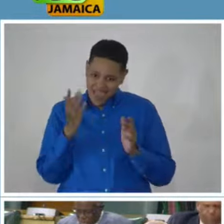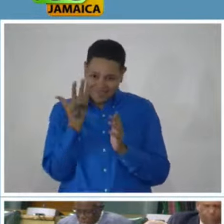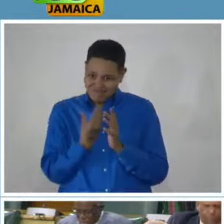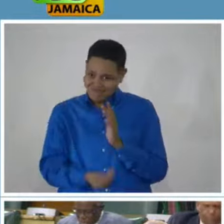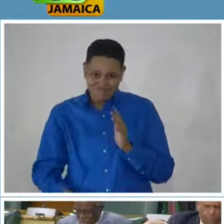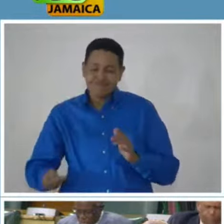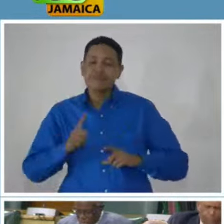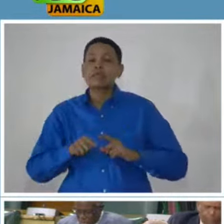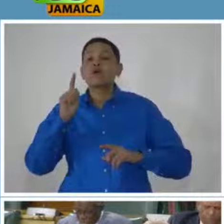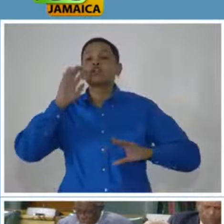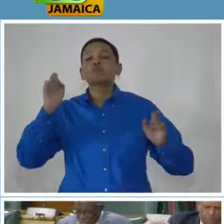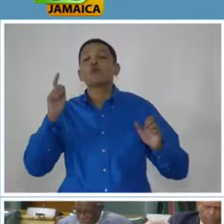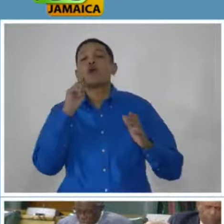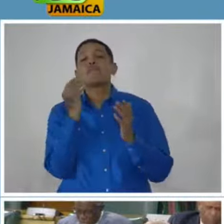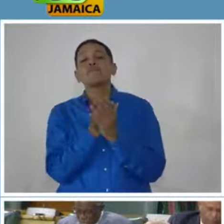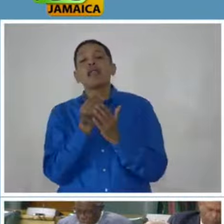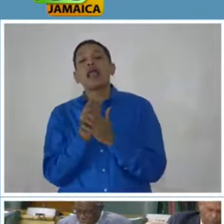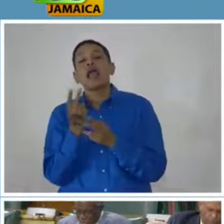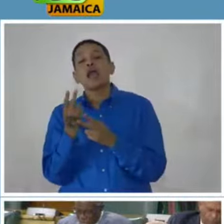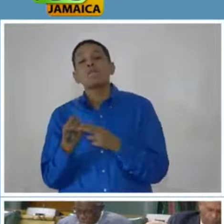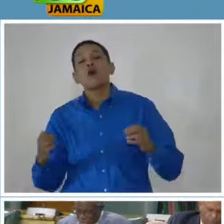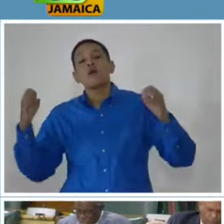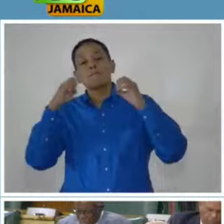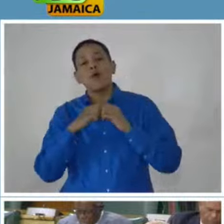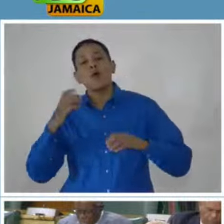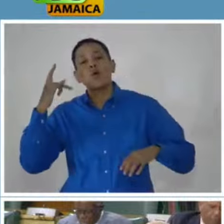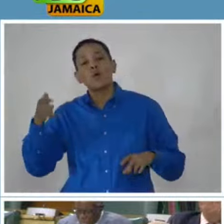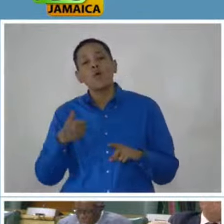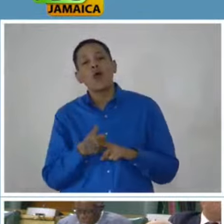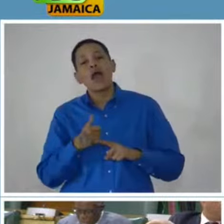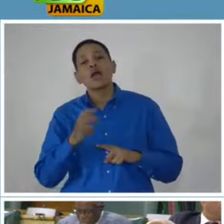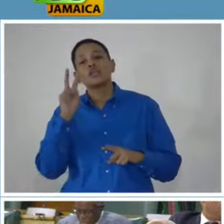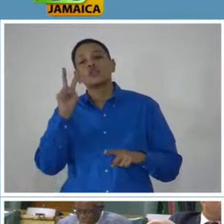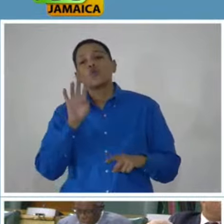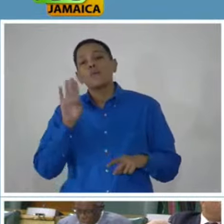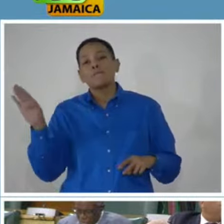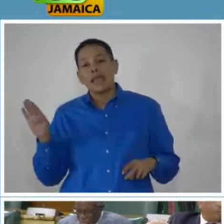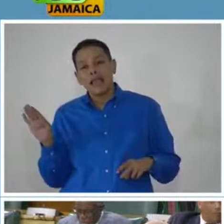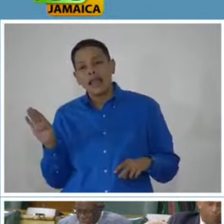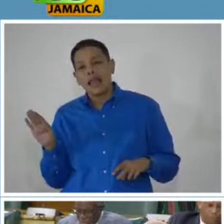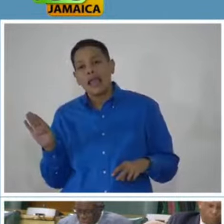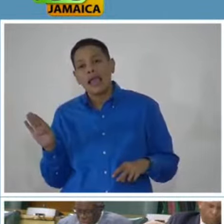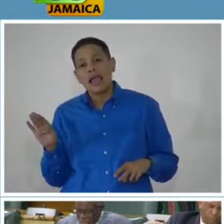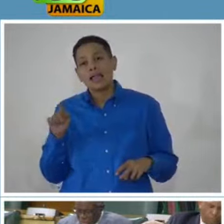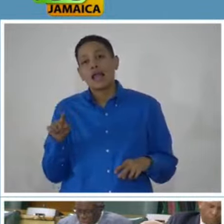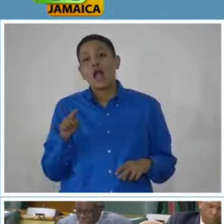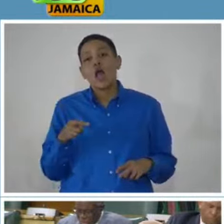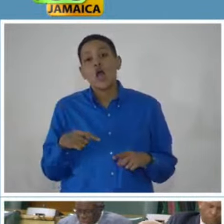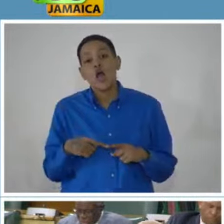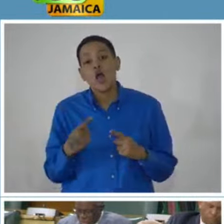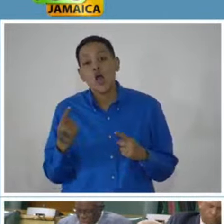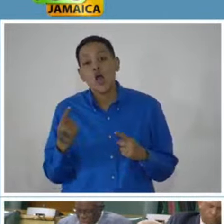on finance has to borrow more because the $2 billion that the opposition spokesman on